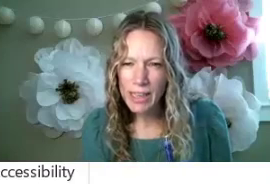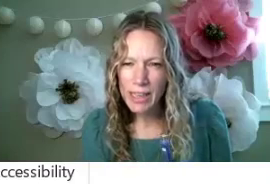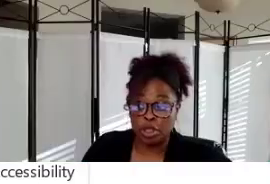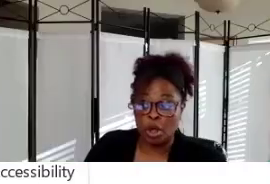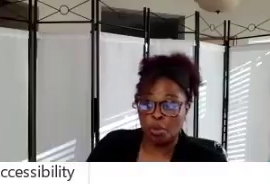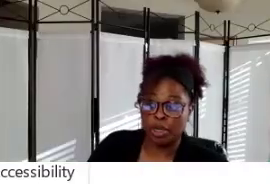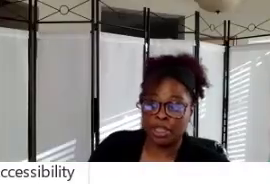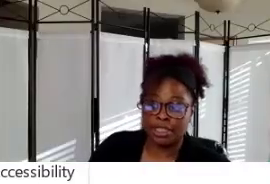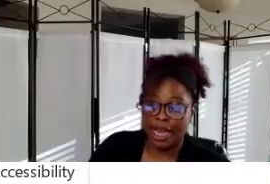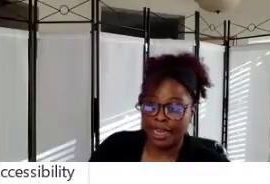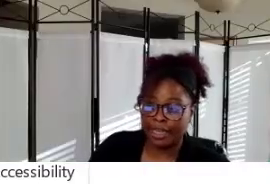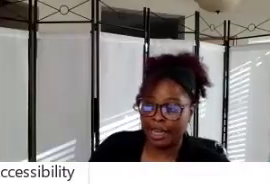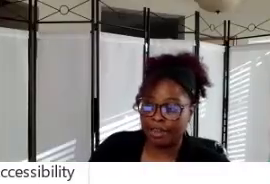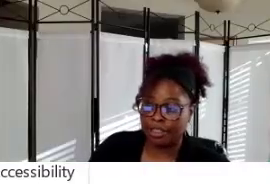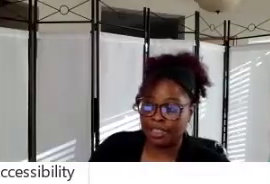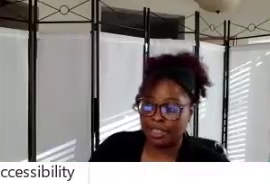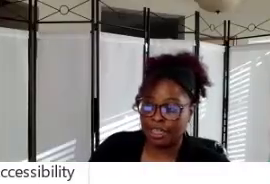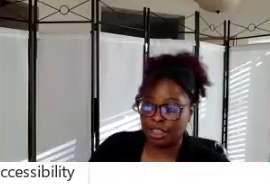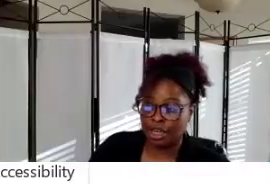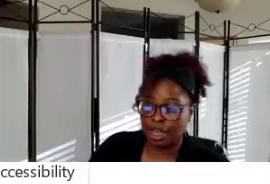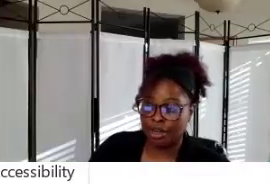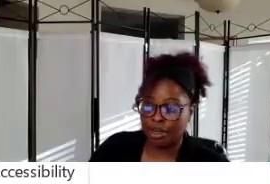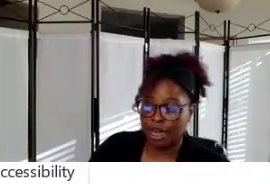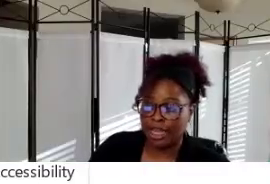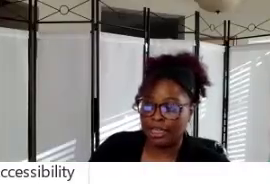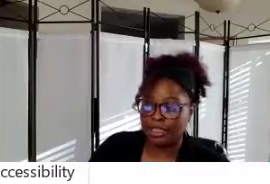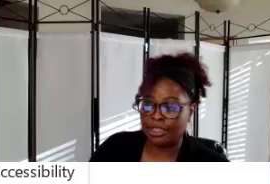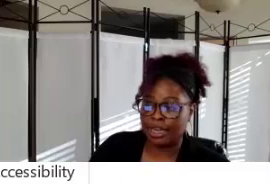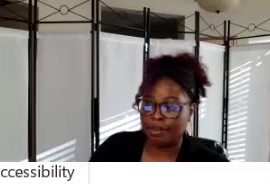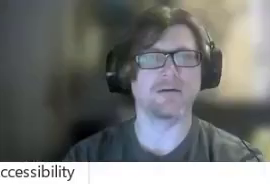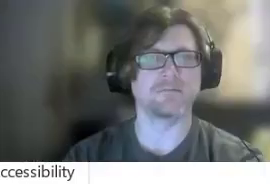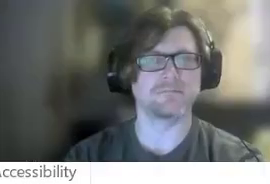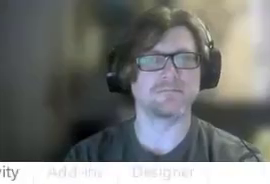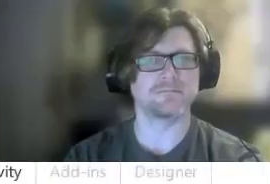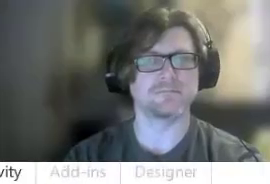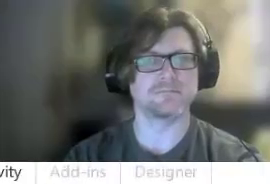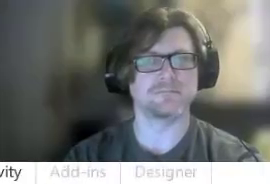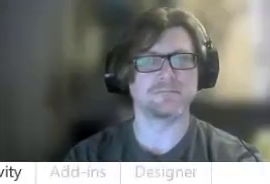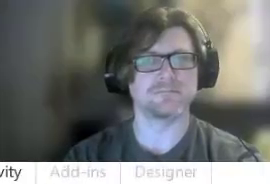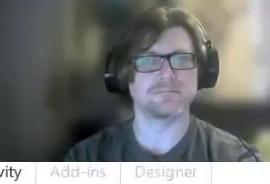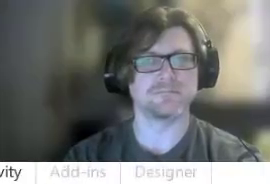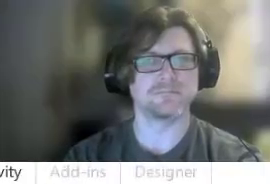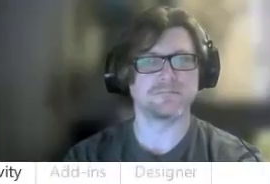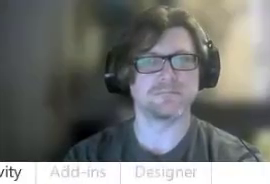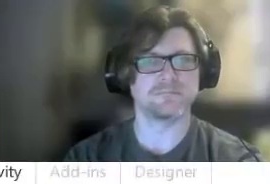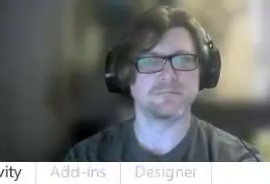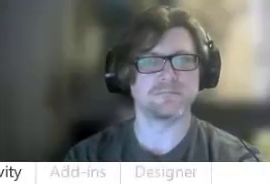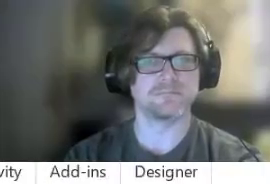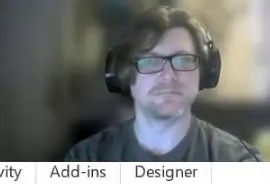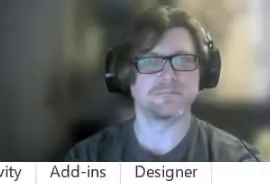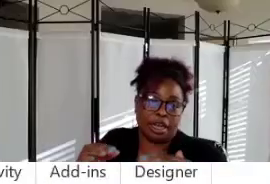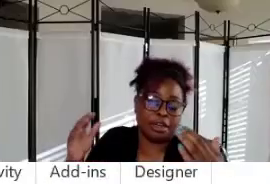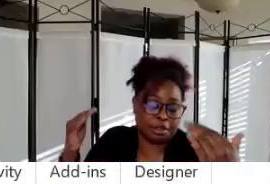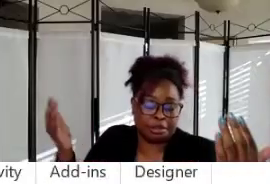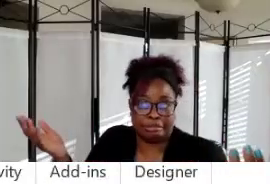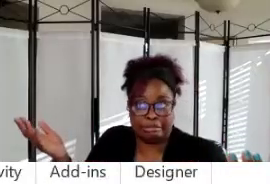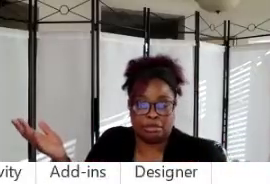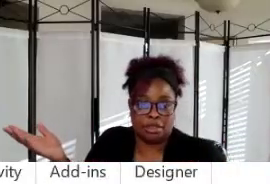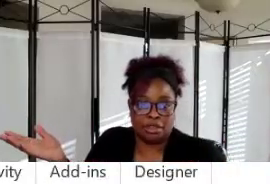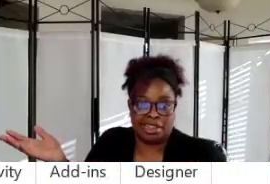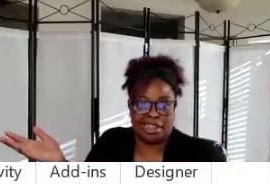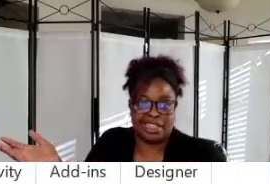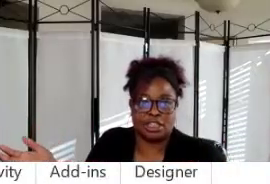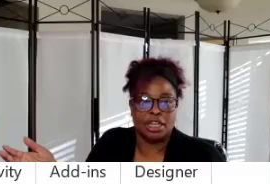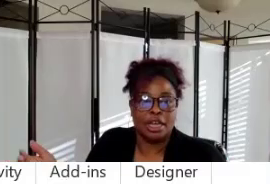right? No. One of the slide layouts is section header, and it doesn't. Yeah. It doesn't have a title. It just has that box where it's like